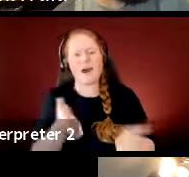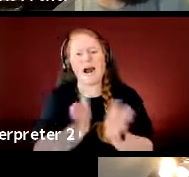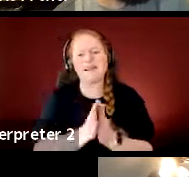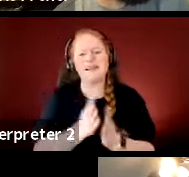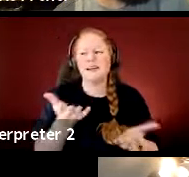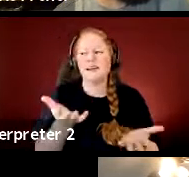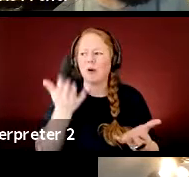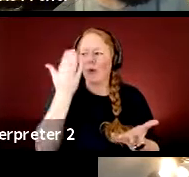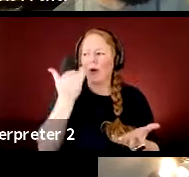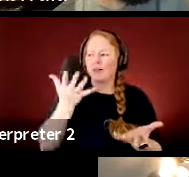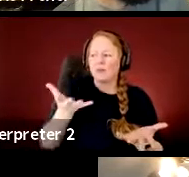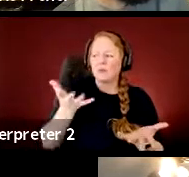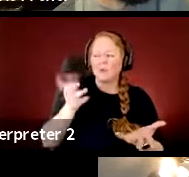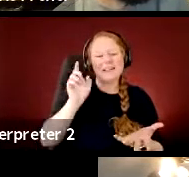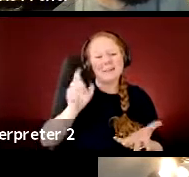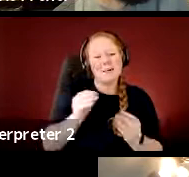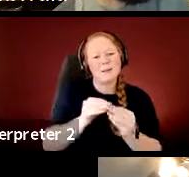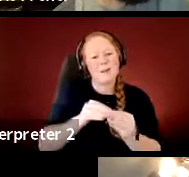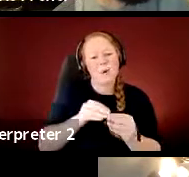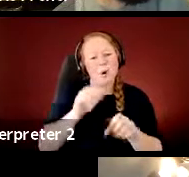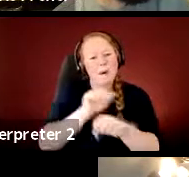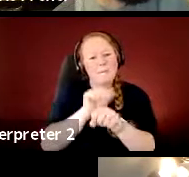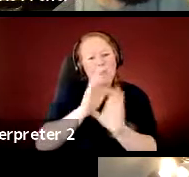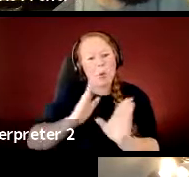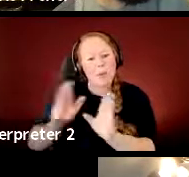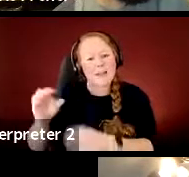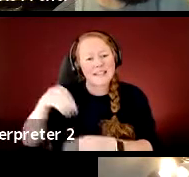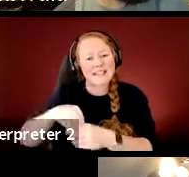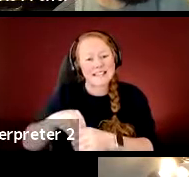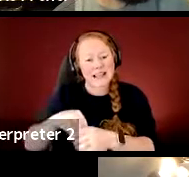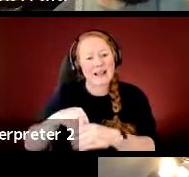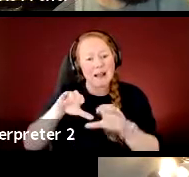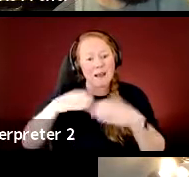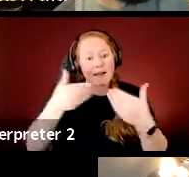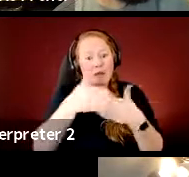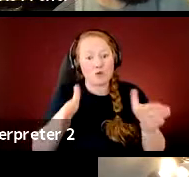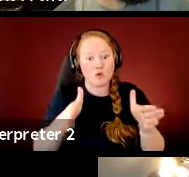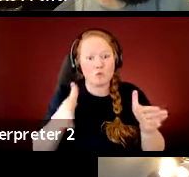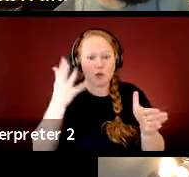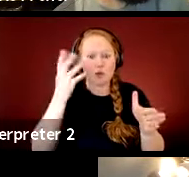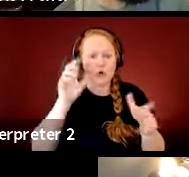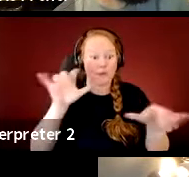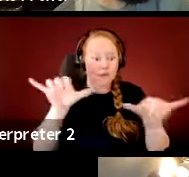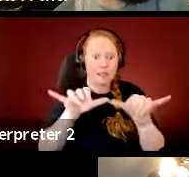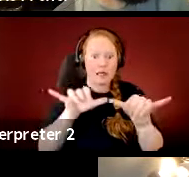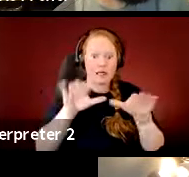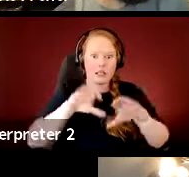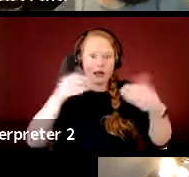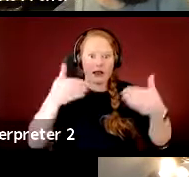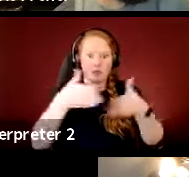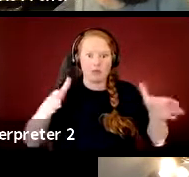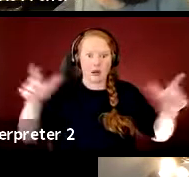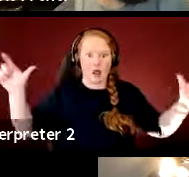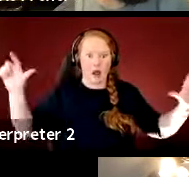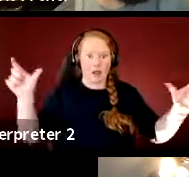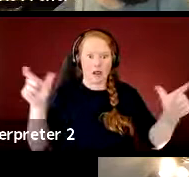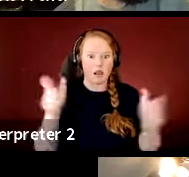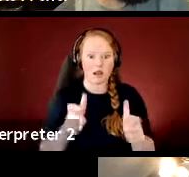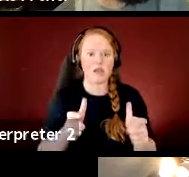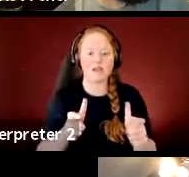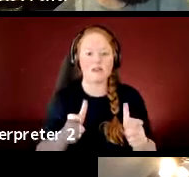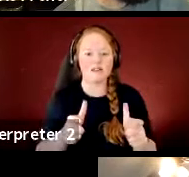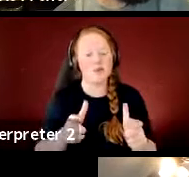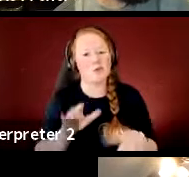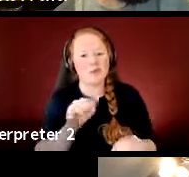2 additional employees in the classroom to reduce classroom sizes so that we can deal with the high behavioral rate and the concerns that the